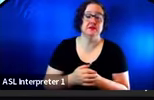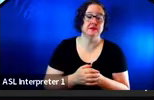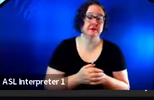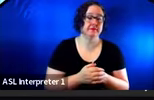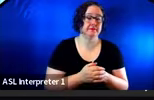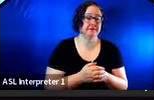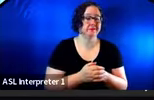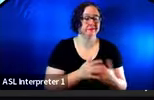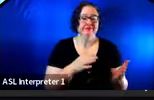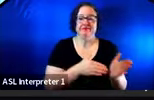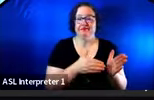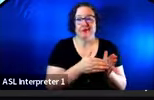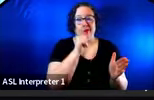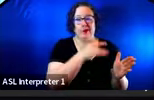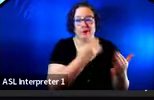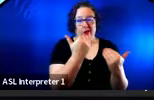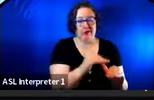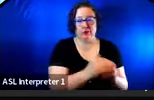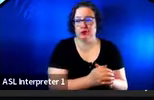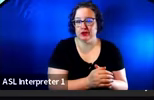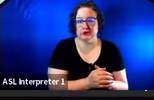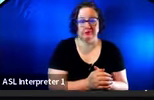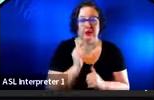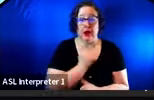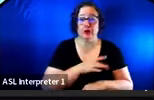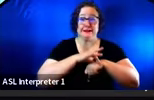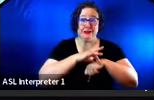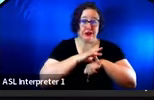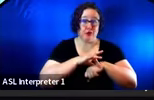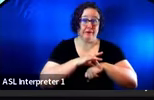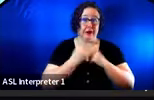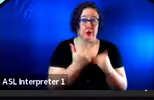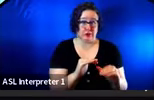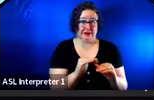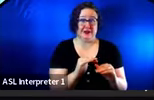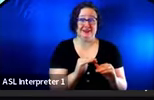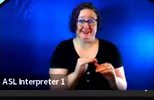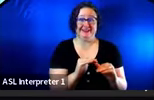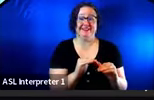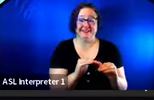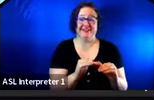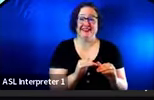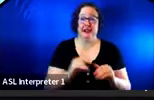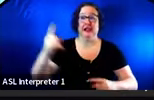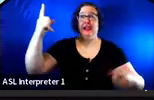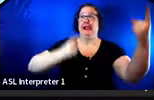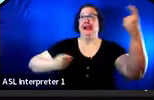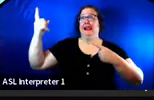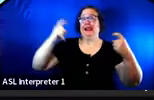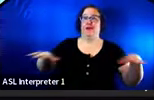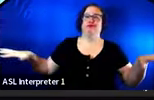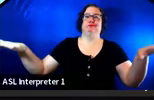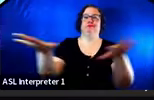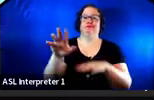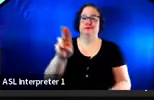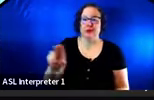But we don't often have that restriction. Our restriction comes from the geographic nature of our work and that we have inquiries from all over the